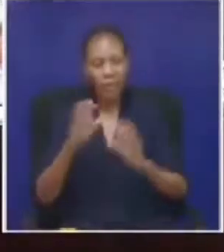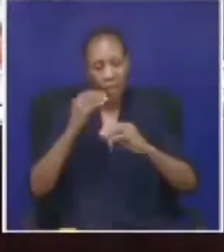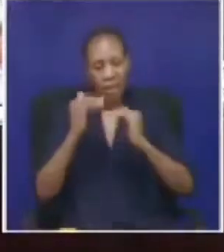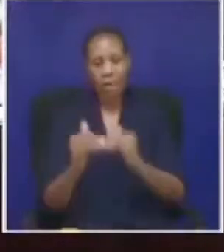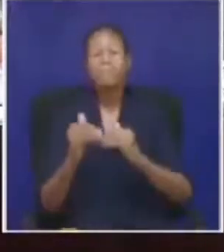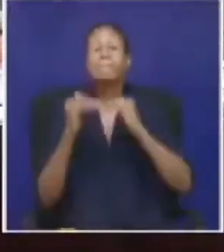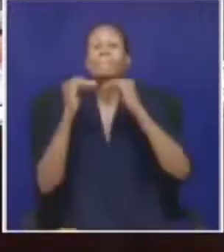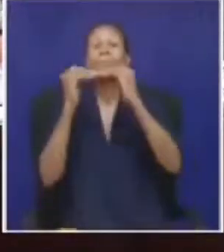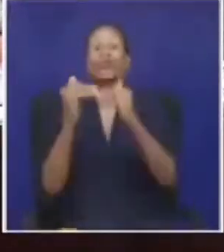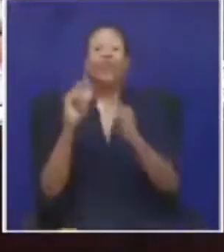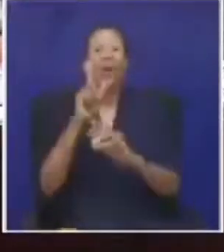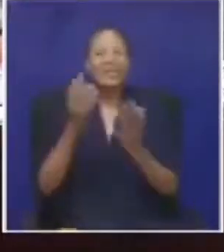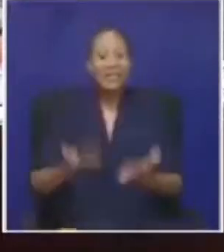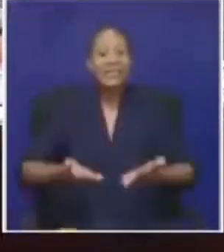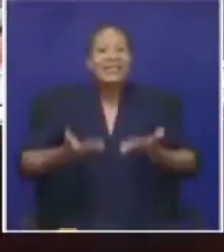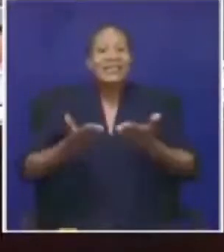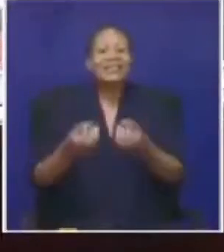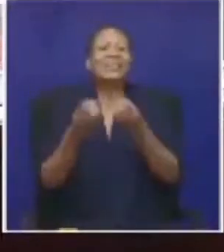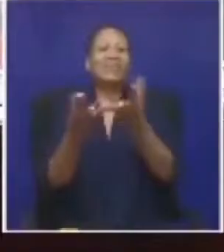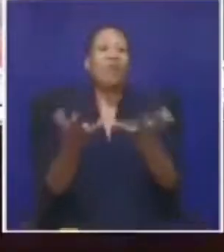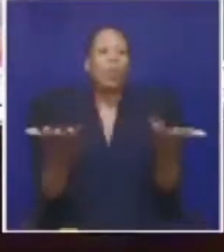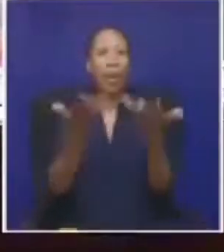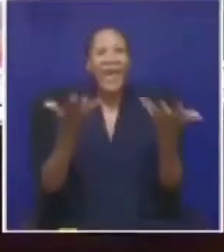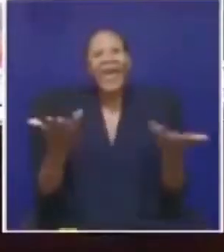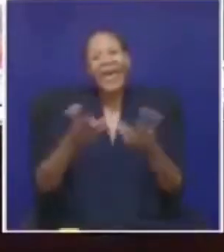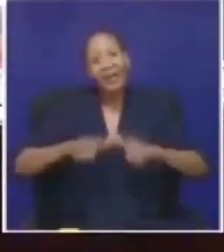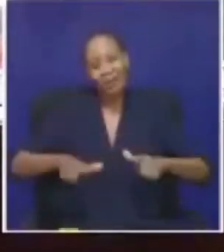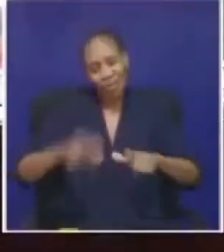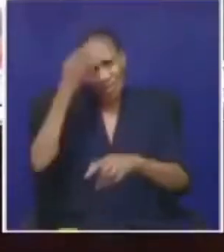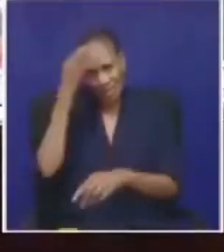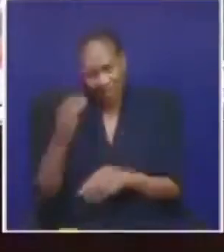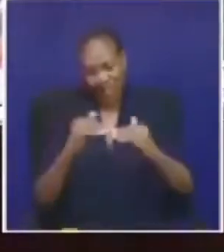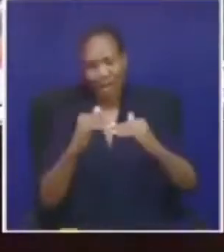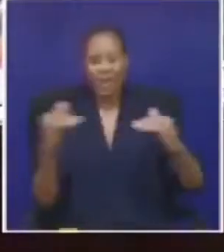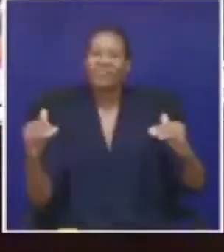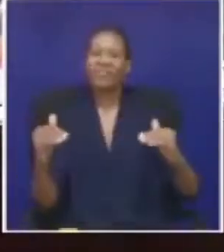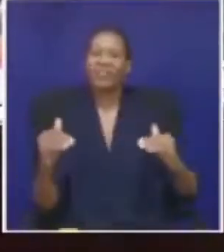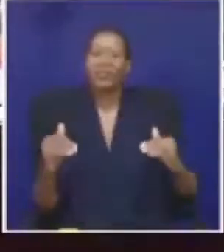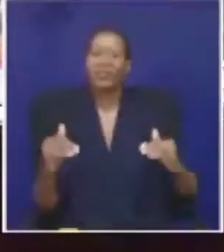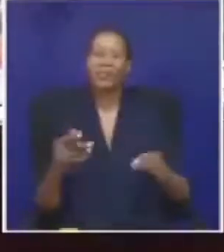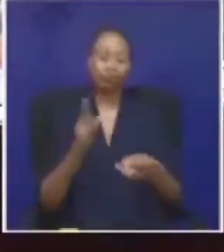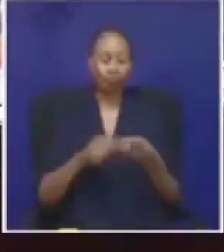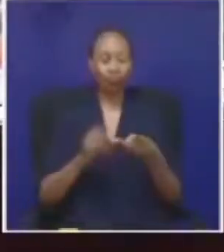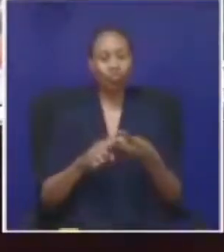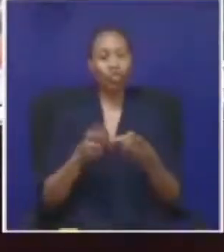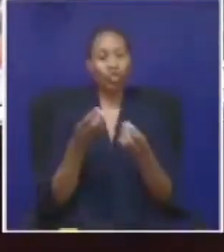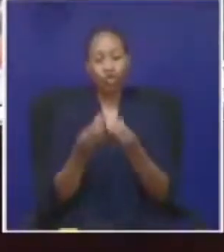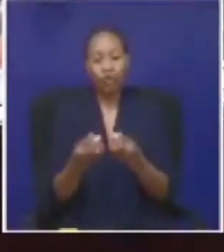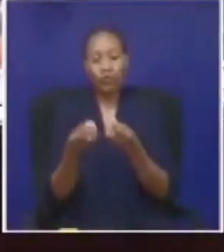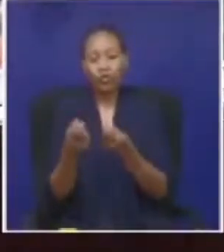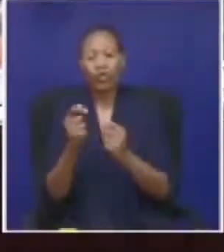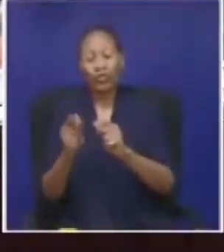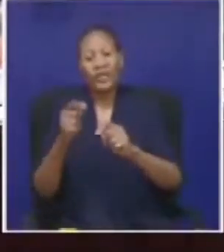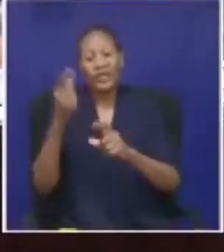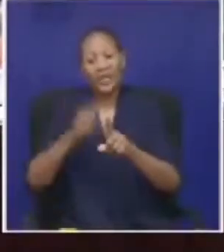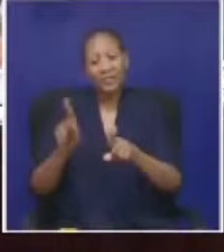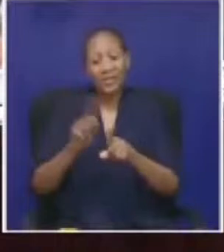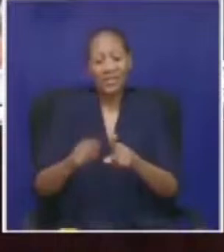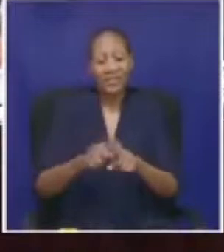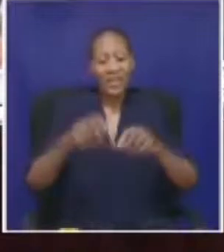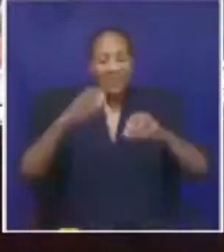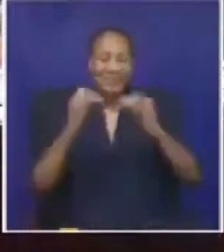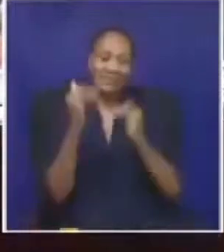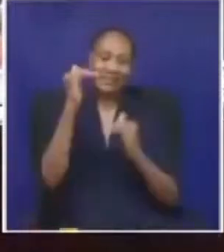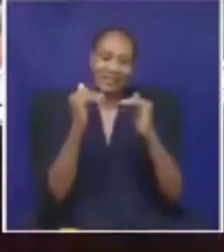improving service delivery at the local government level and addressing spatial inequality